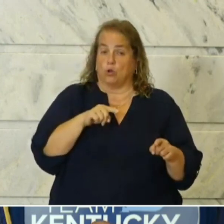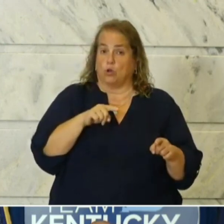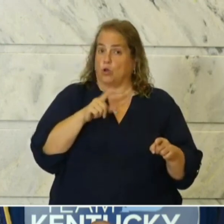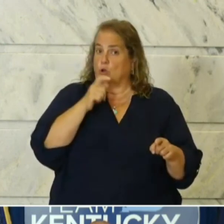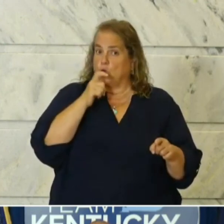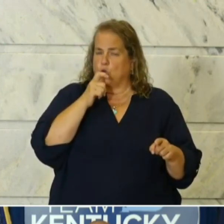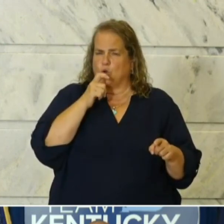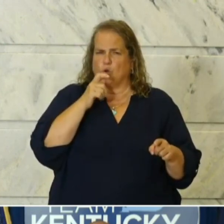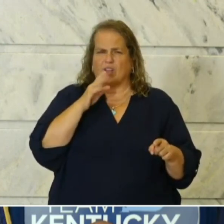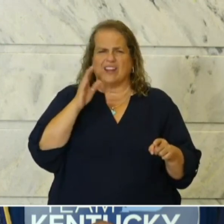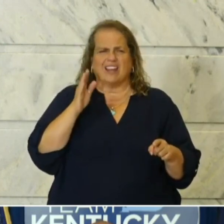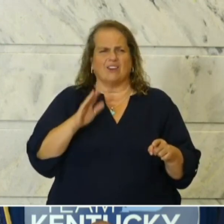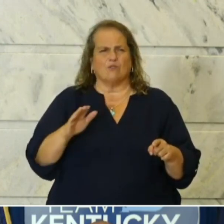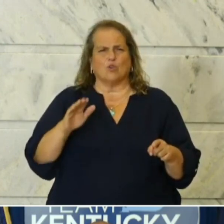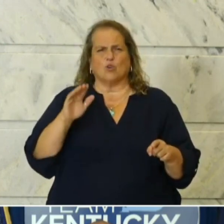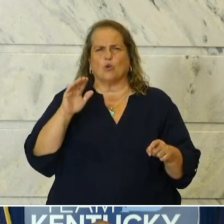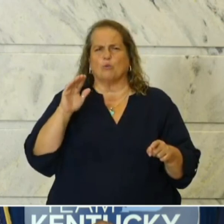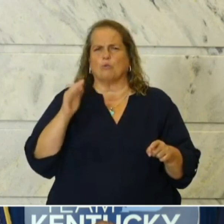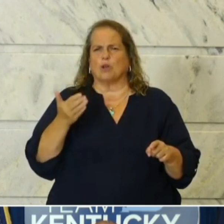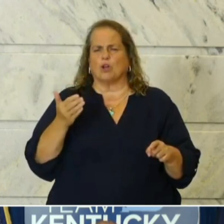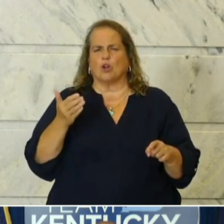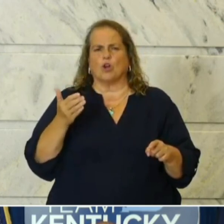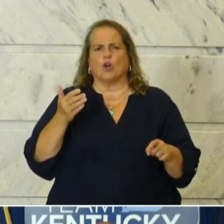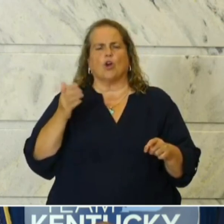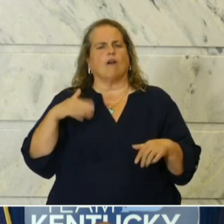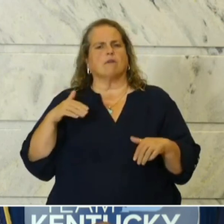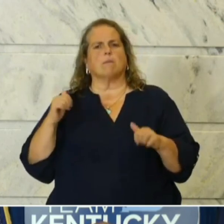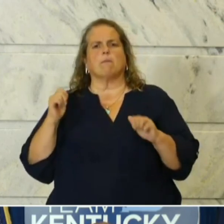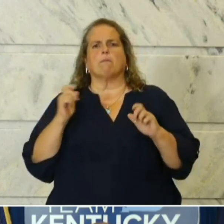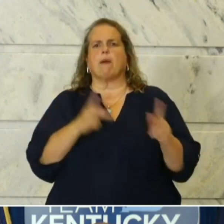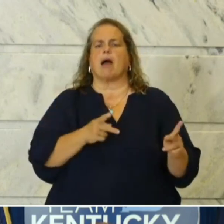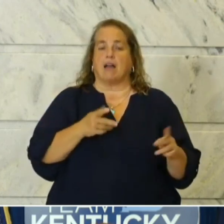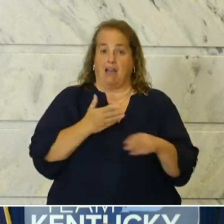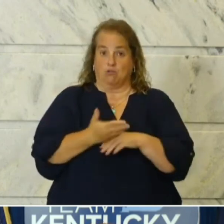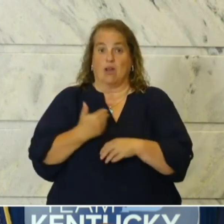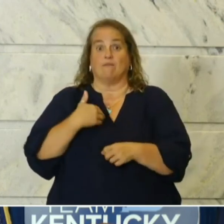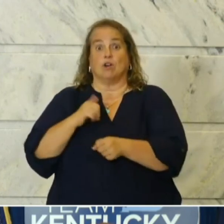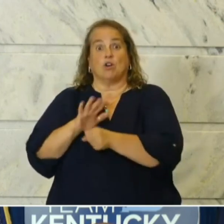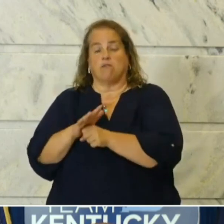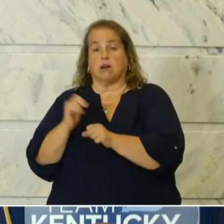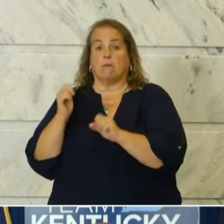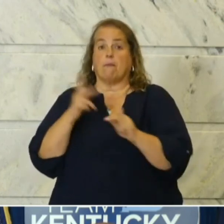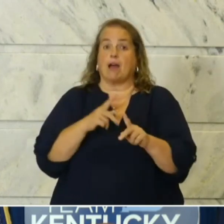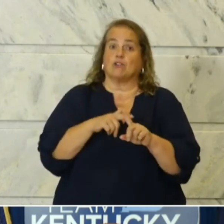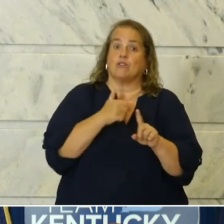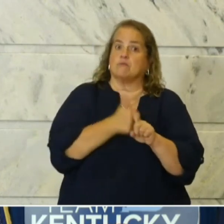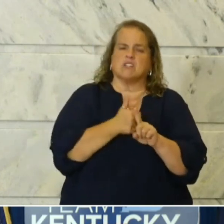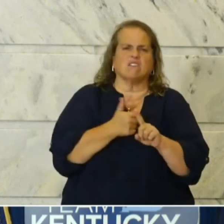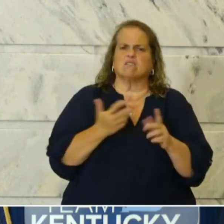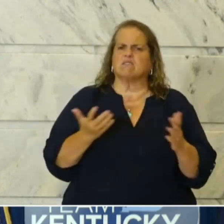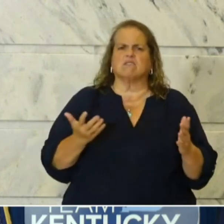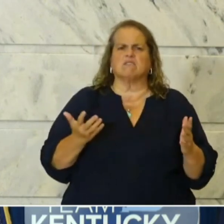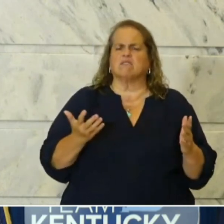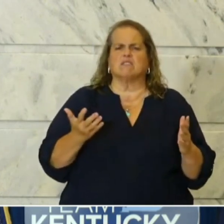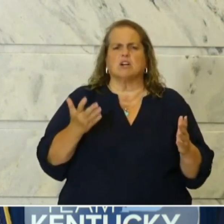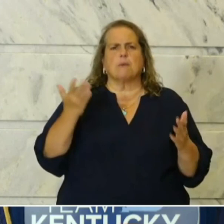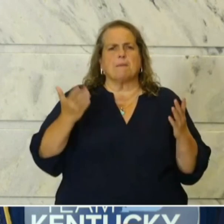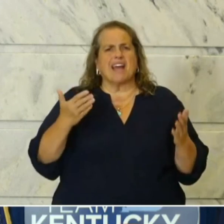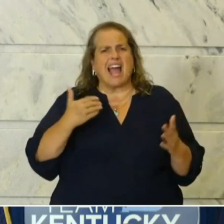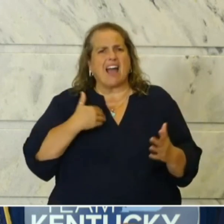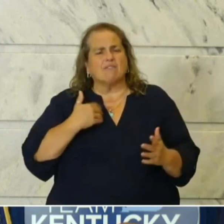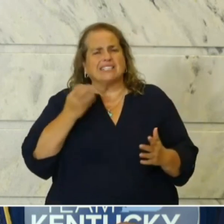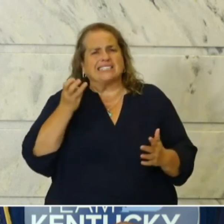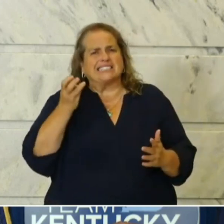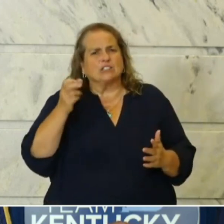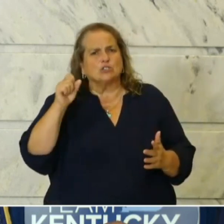don't ever really appear, at least so far, to return to their normal self. Who knows if they've had microscopic strokes because of a clotting disorder, or if there's